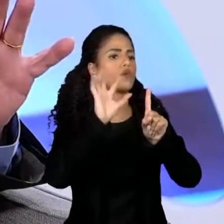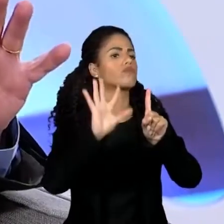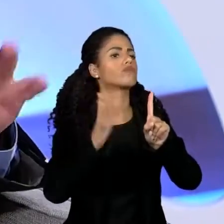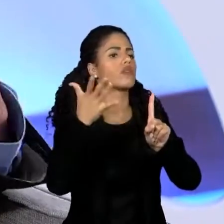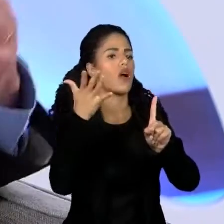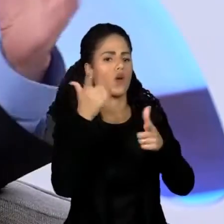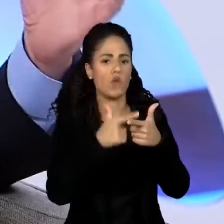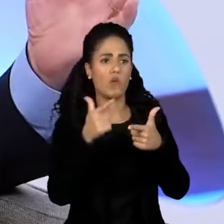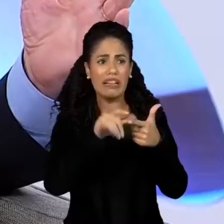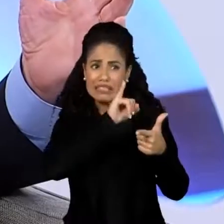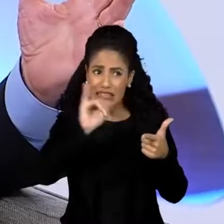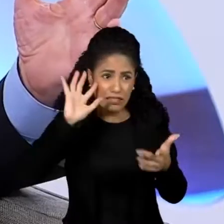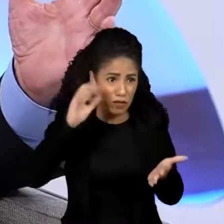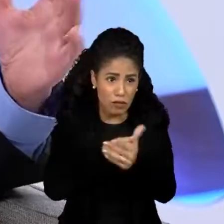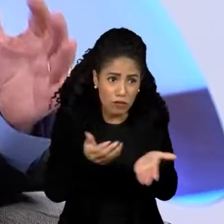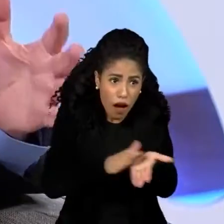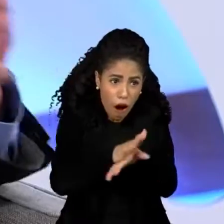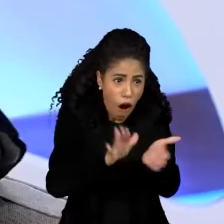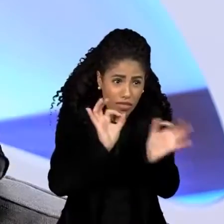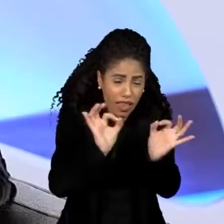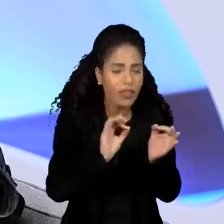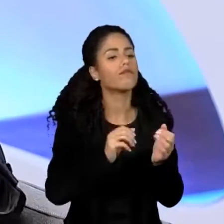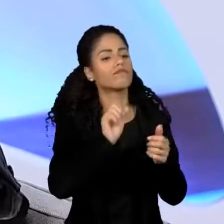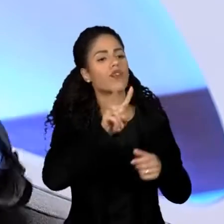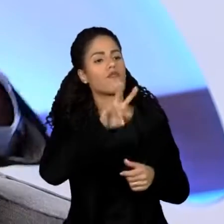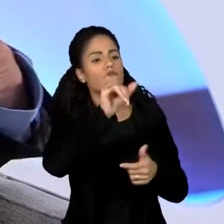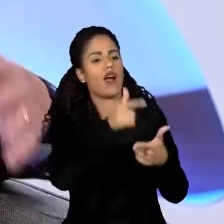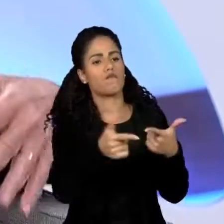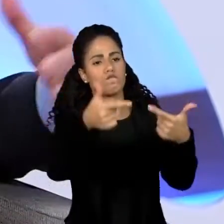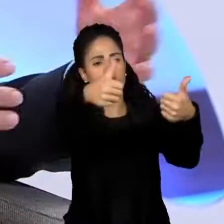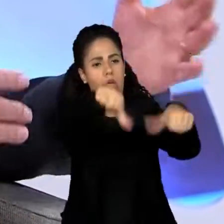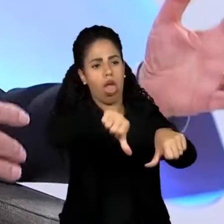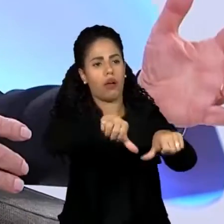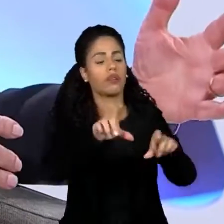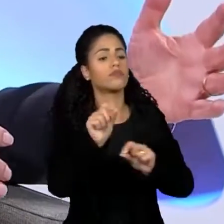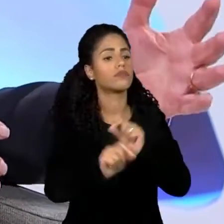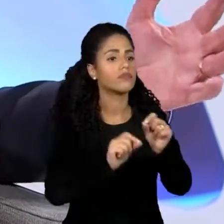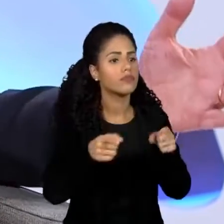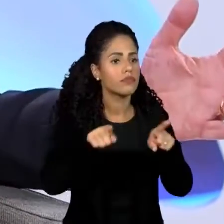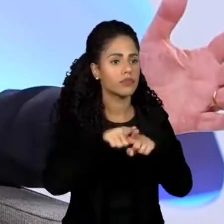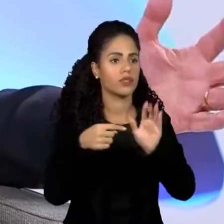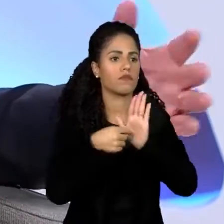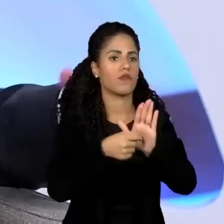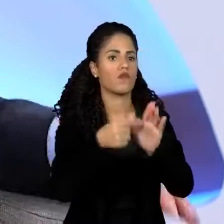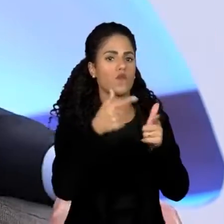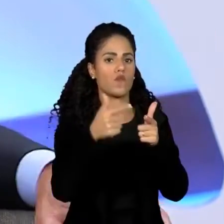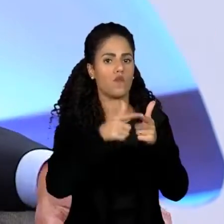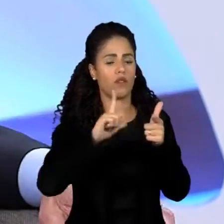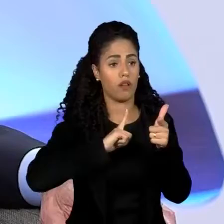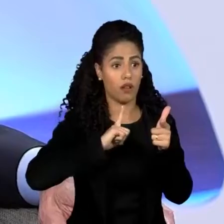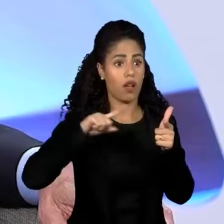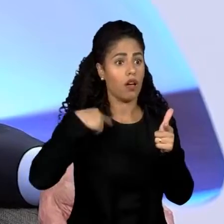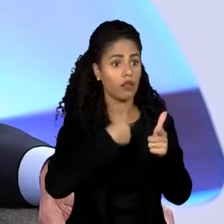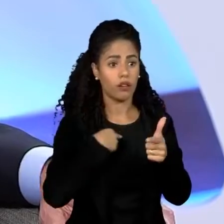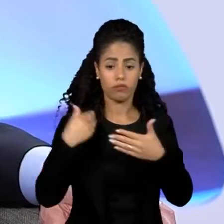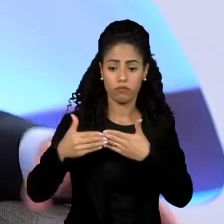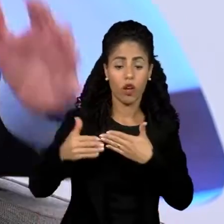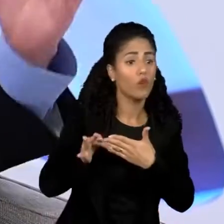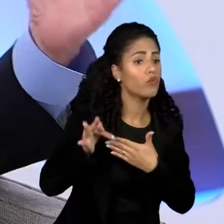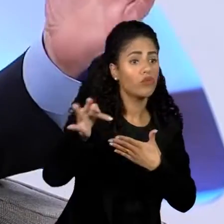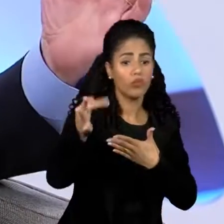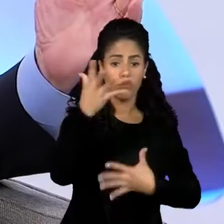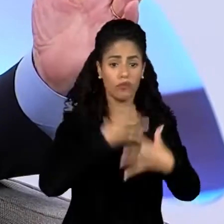problem. Some conservatives talk about debt and the legacy of debt that we're leaving to our children. If we